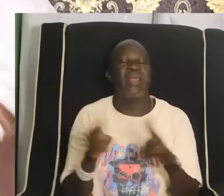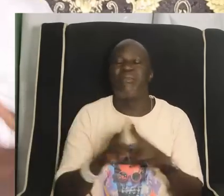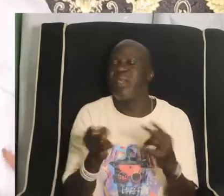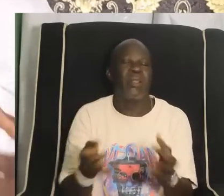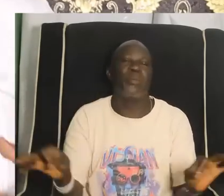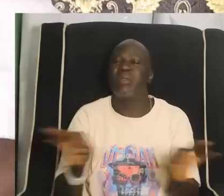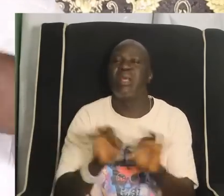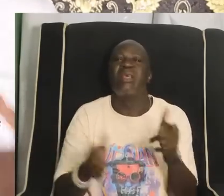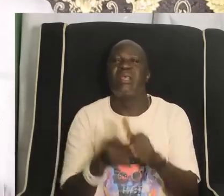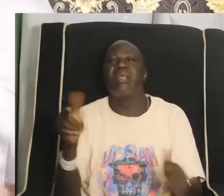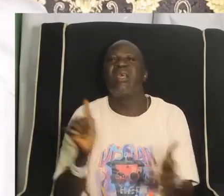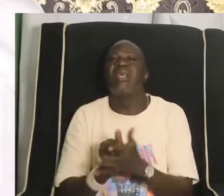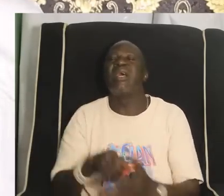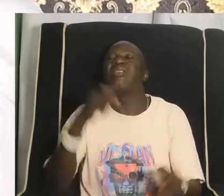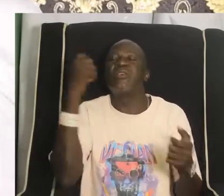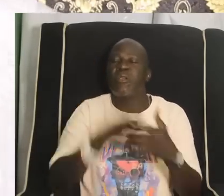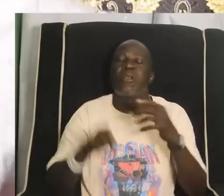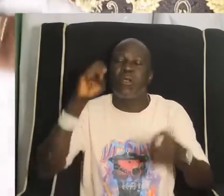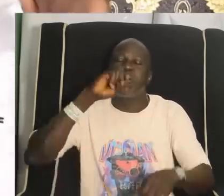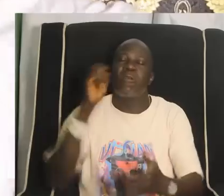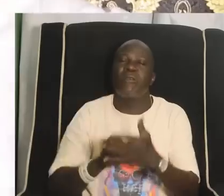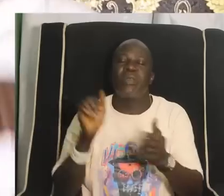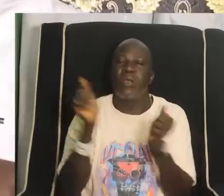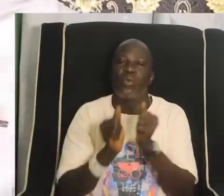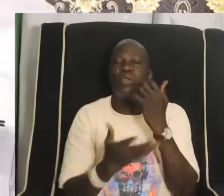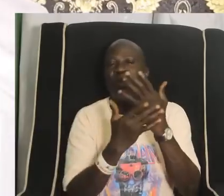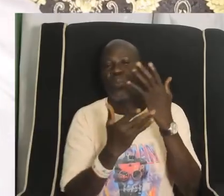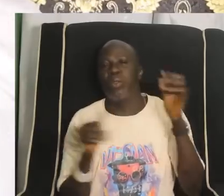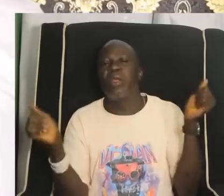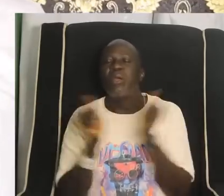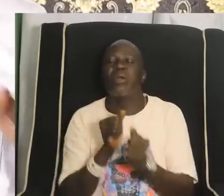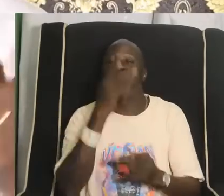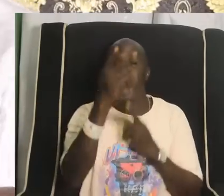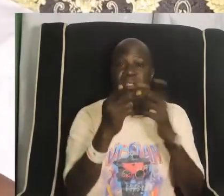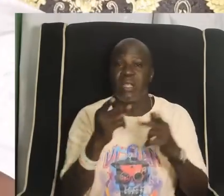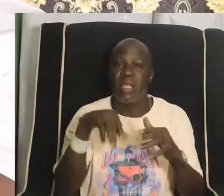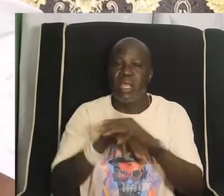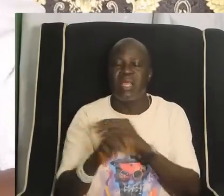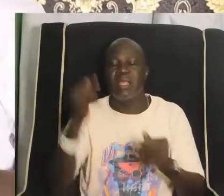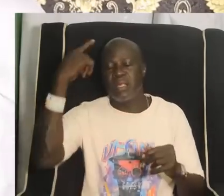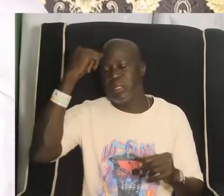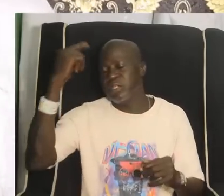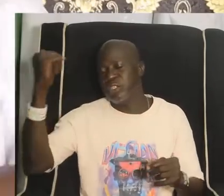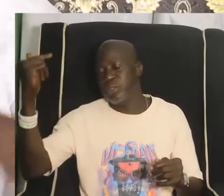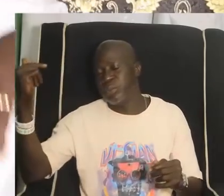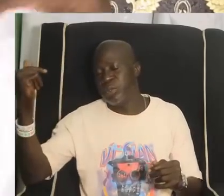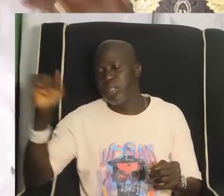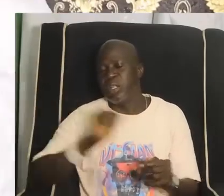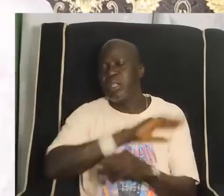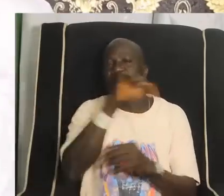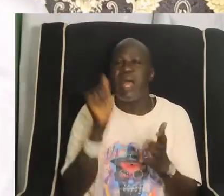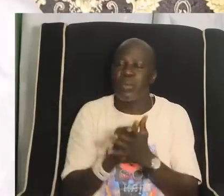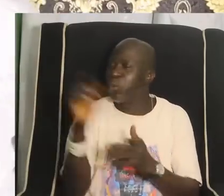something that is great. It's covenant of blood. Whether physically or in the